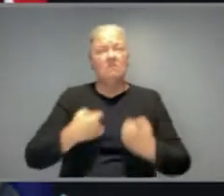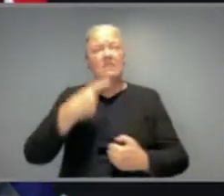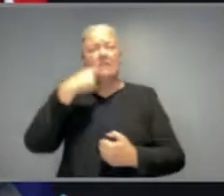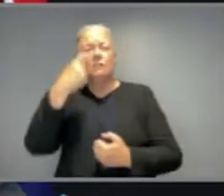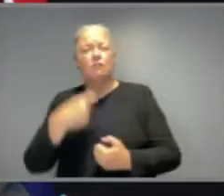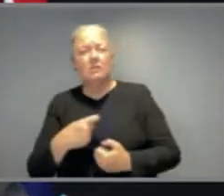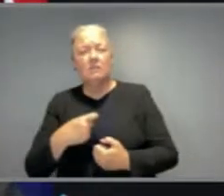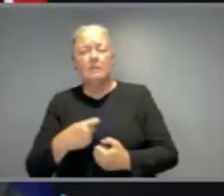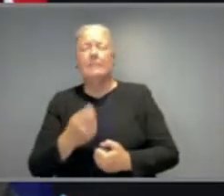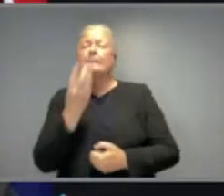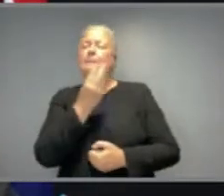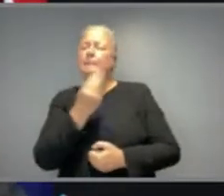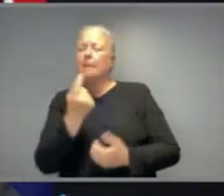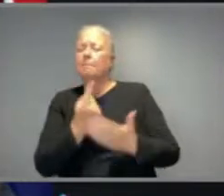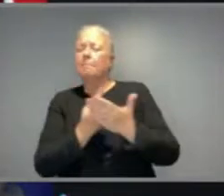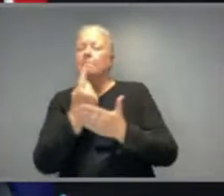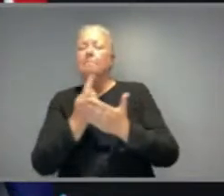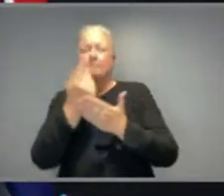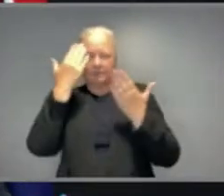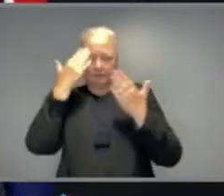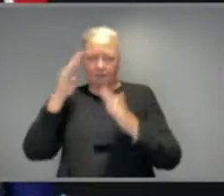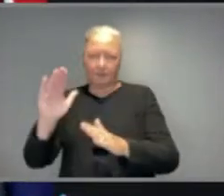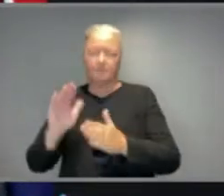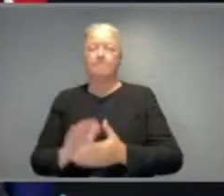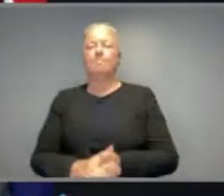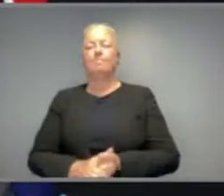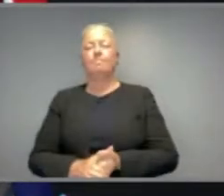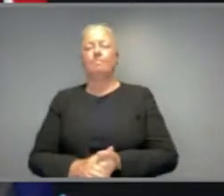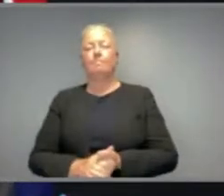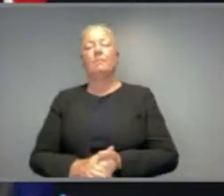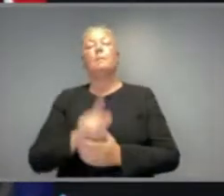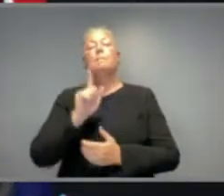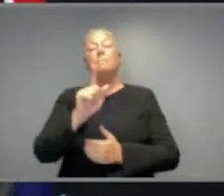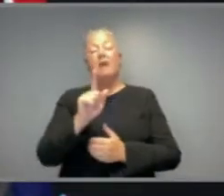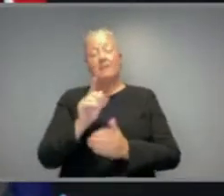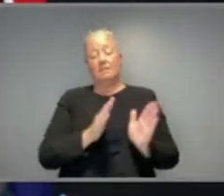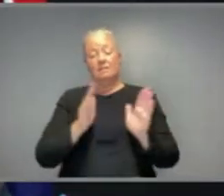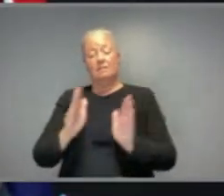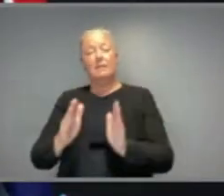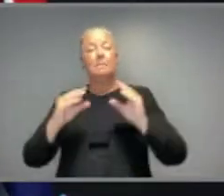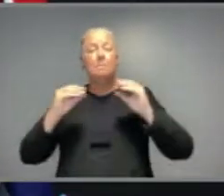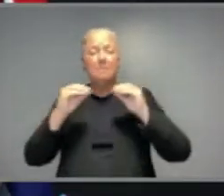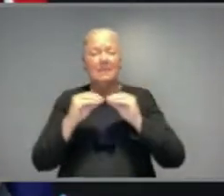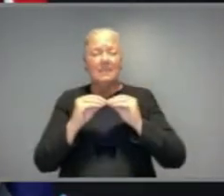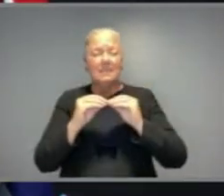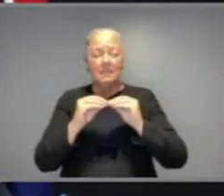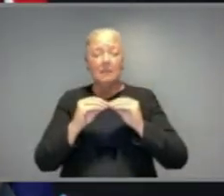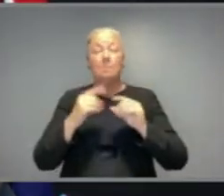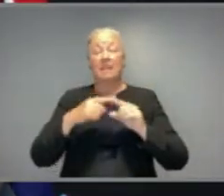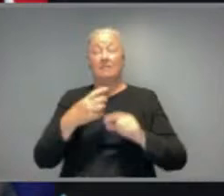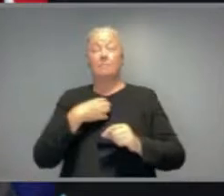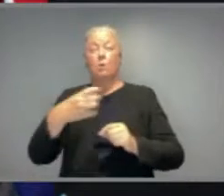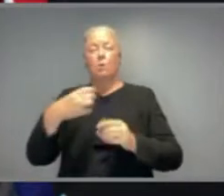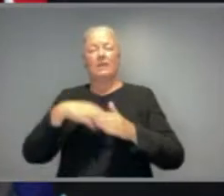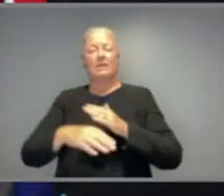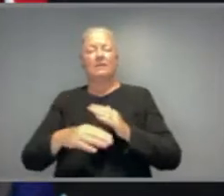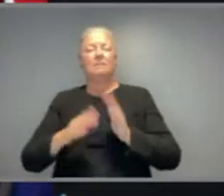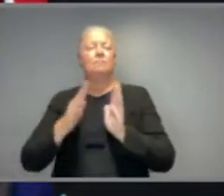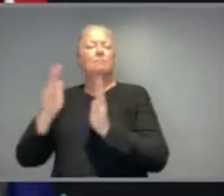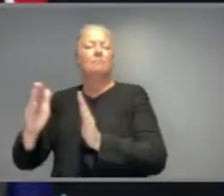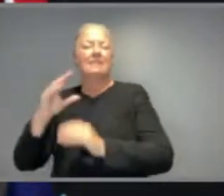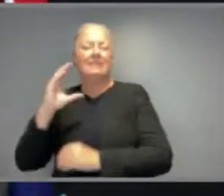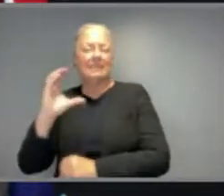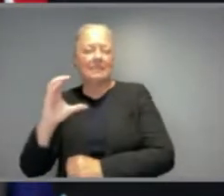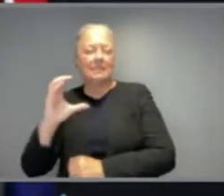death. The plan shifts in Phase B and further in Phase C, where our focus is on